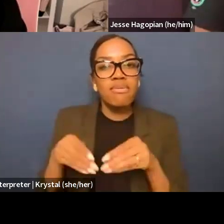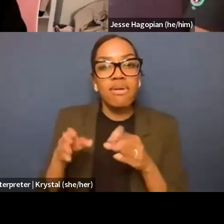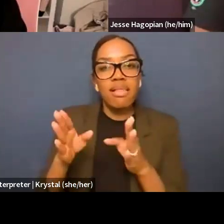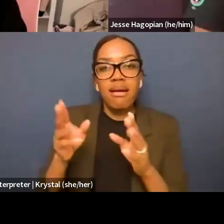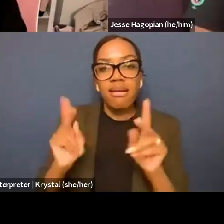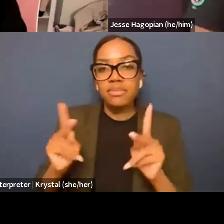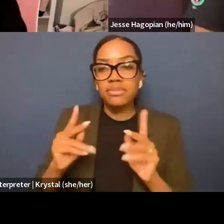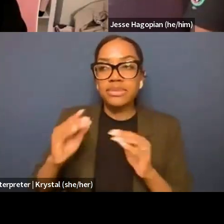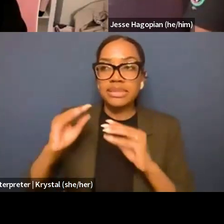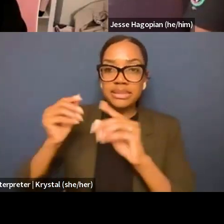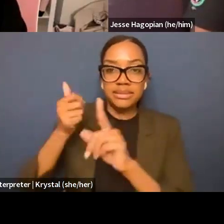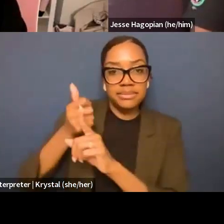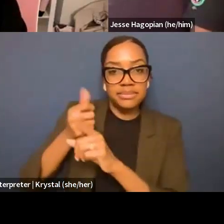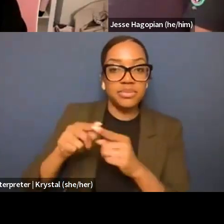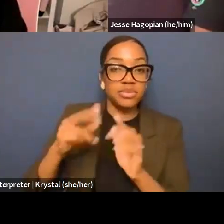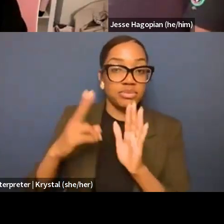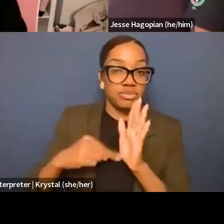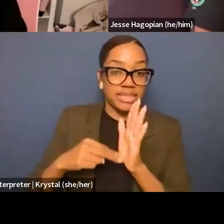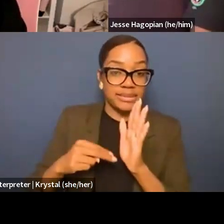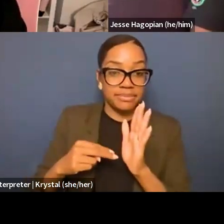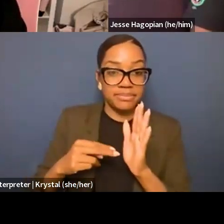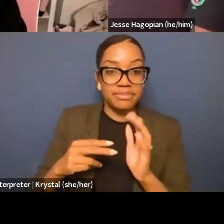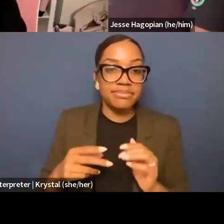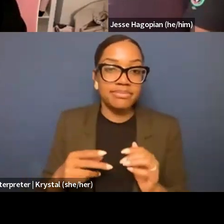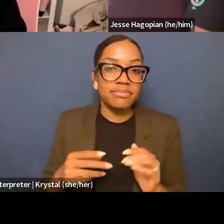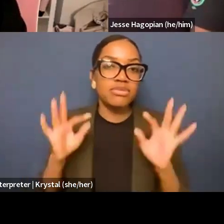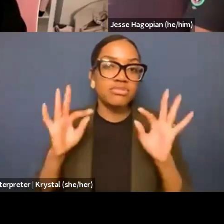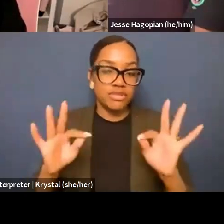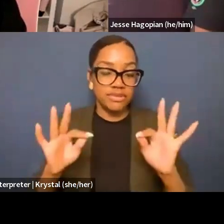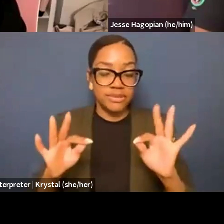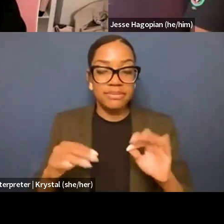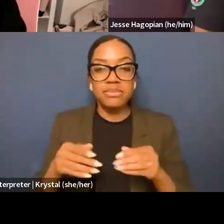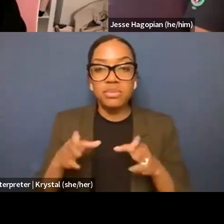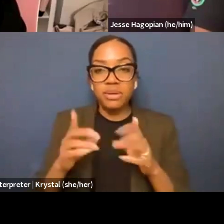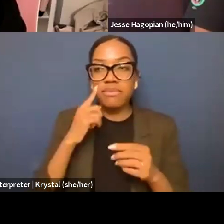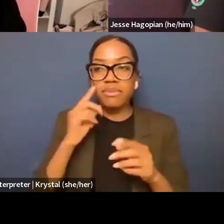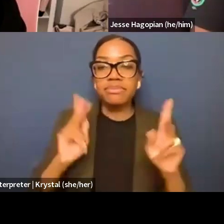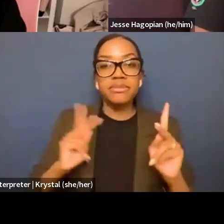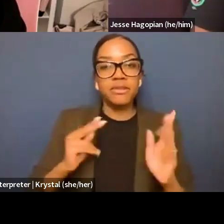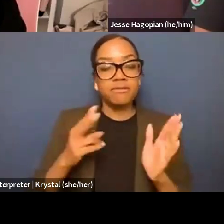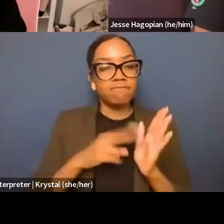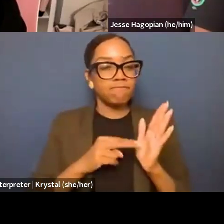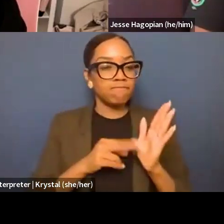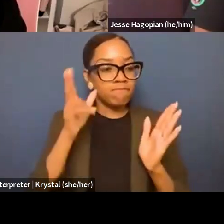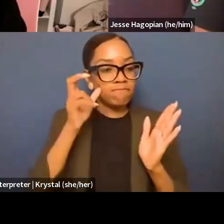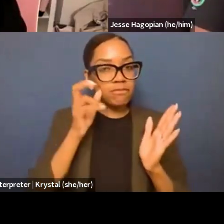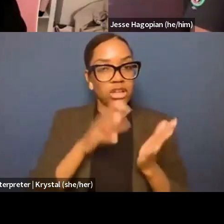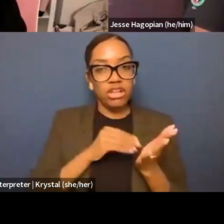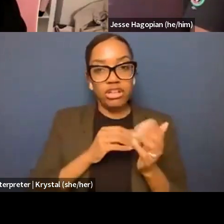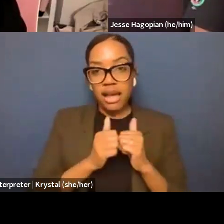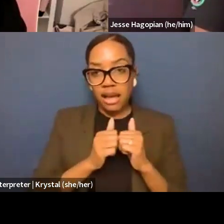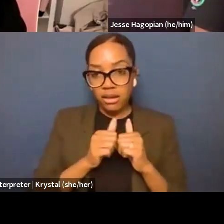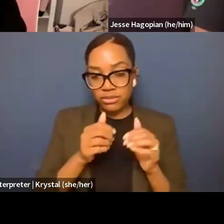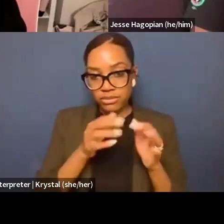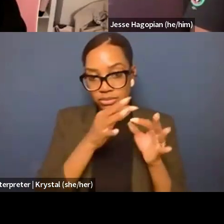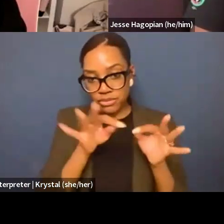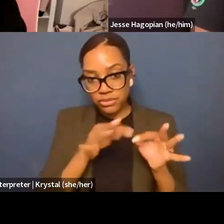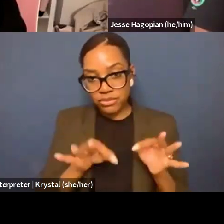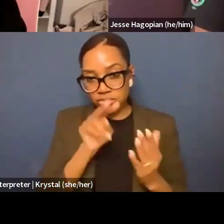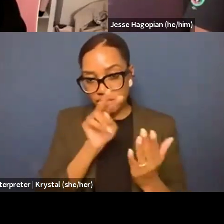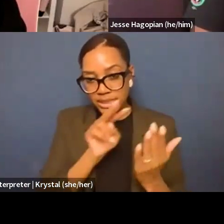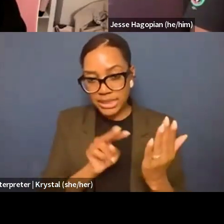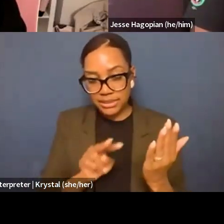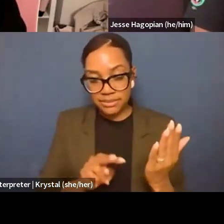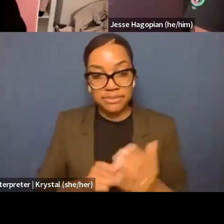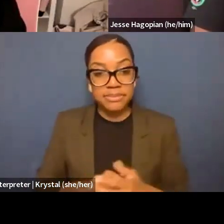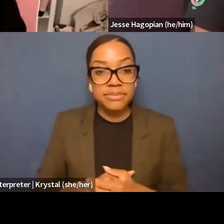of a document for autodidacts. And what you find in Black narratives, both in the context